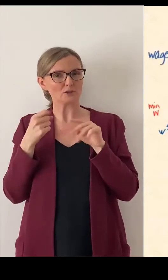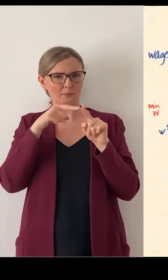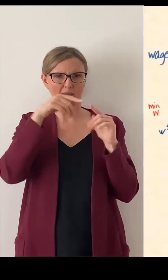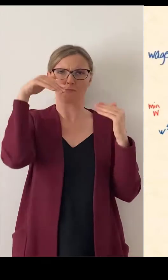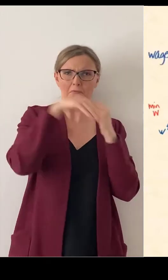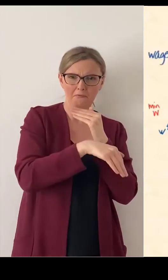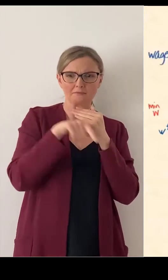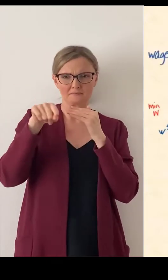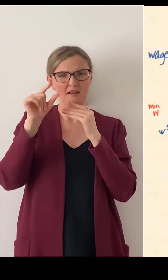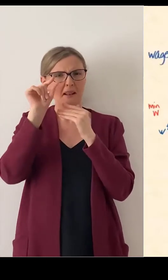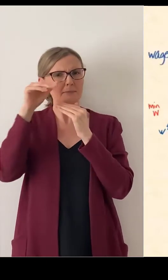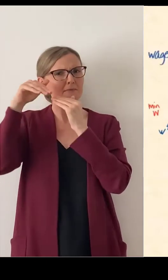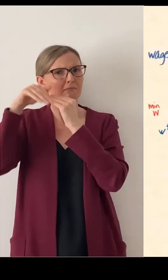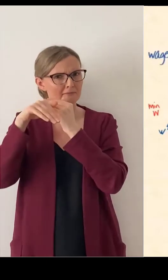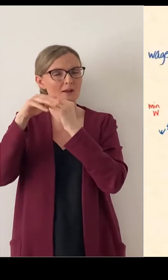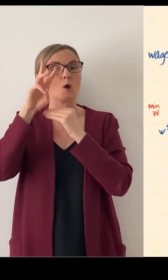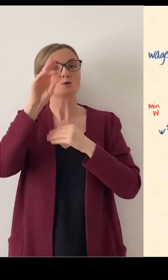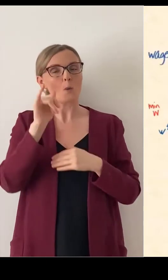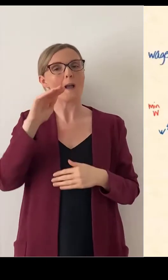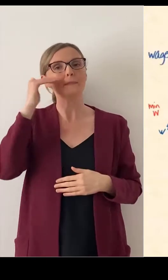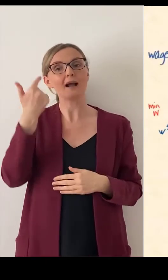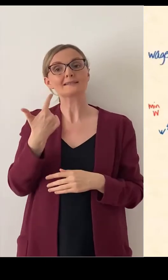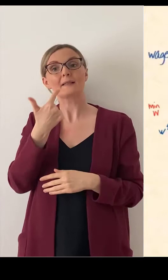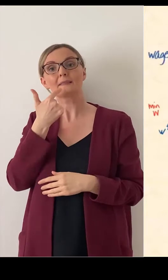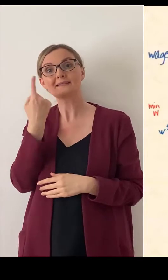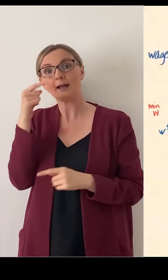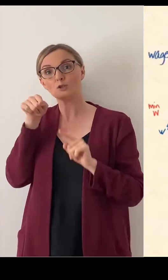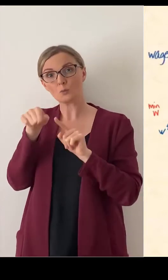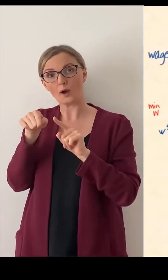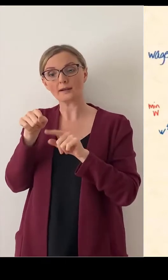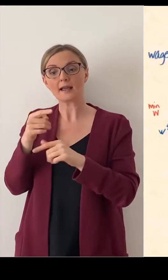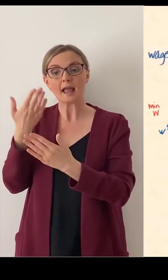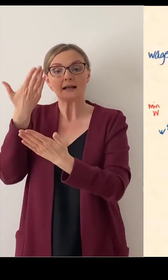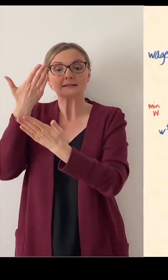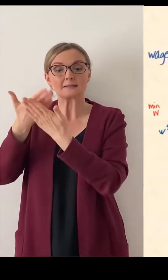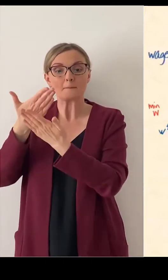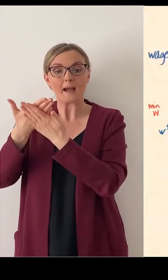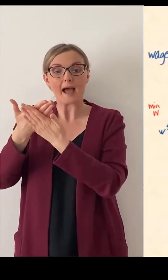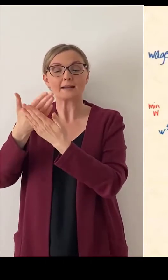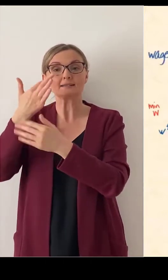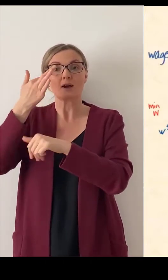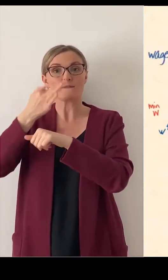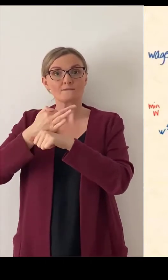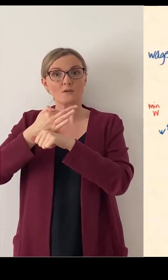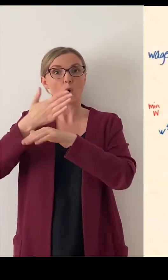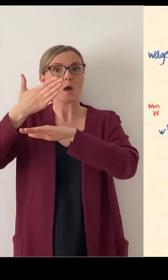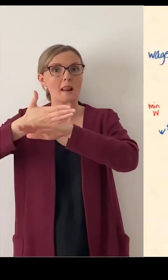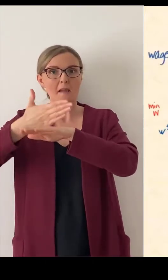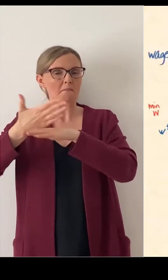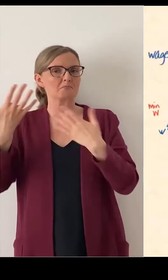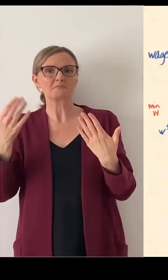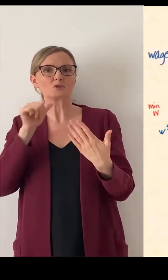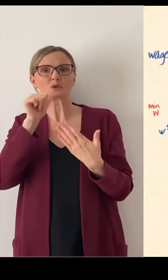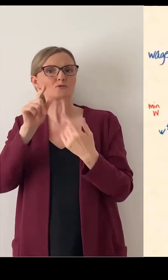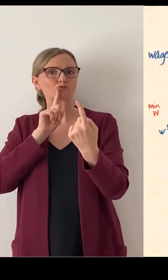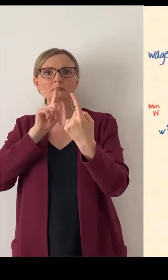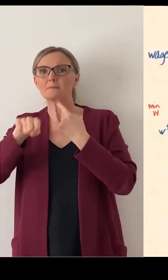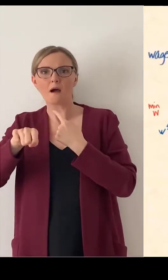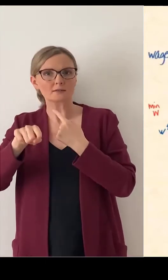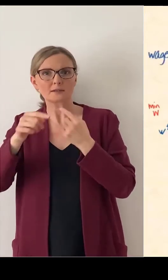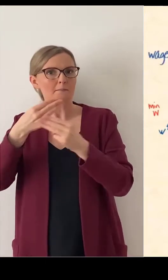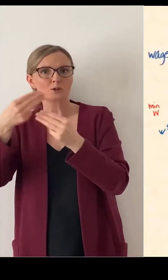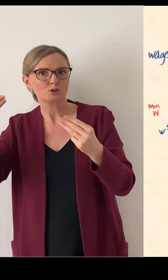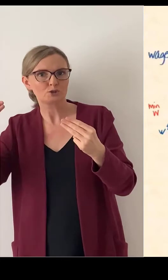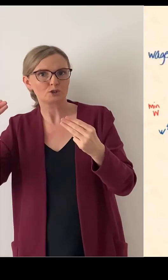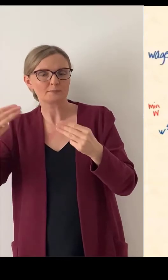in the second one, the demand for labor is not very responsive to changes in the wage levels. And here